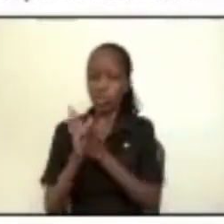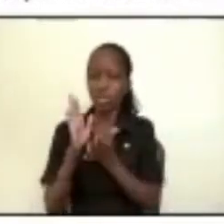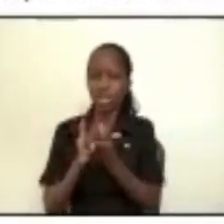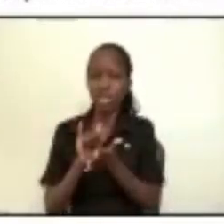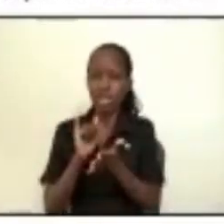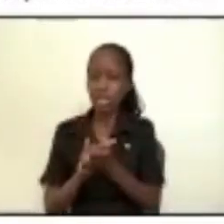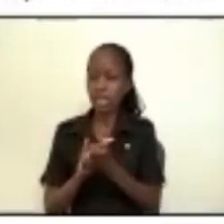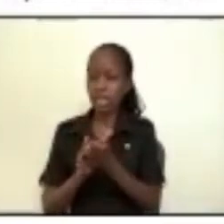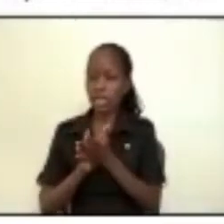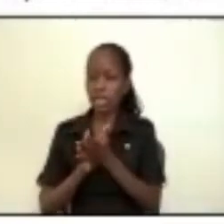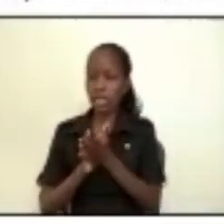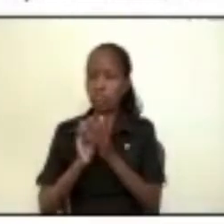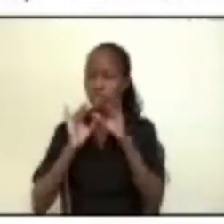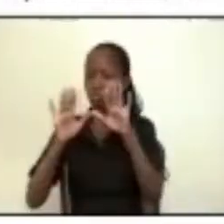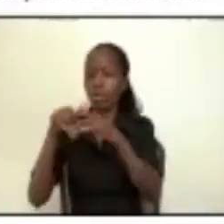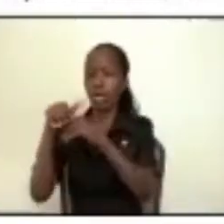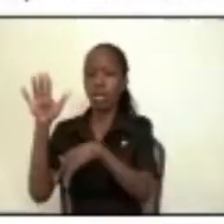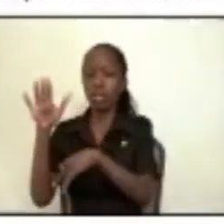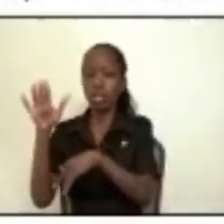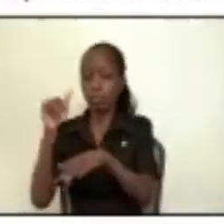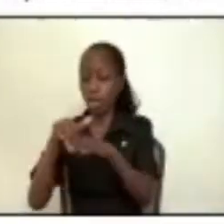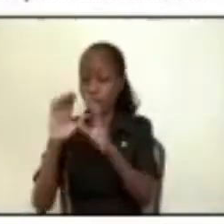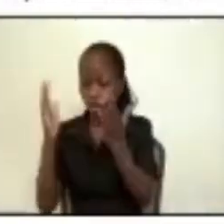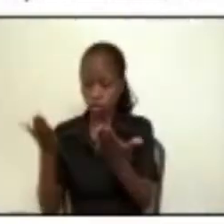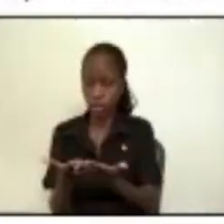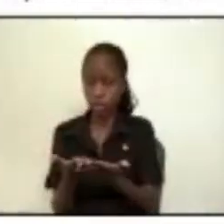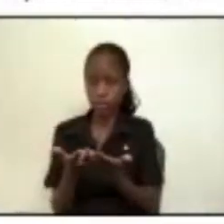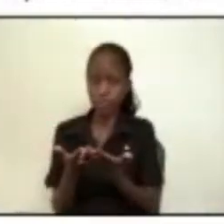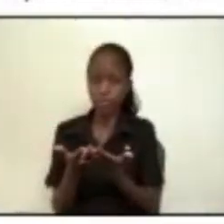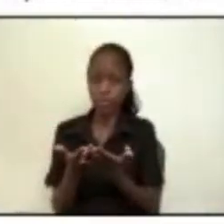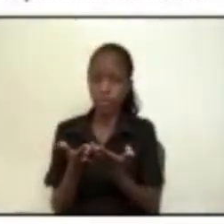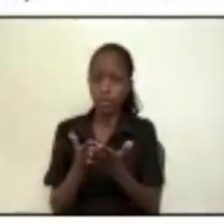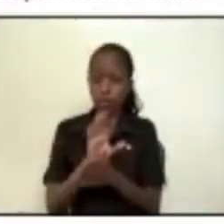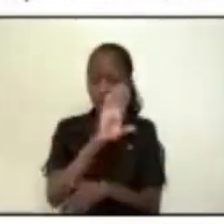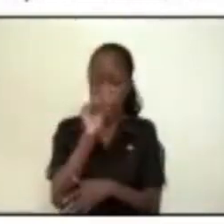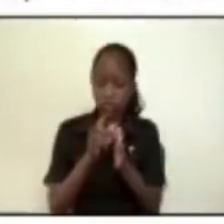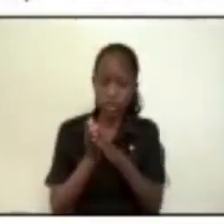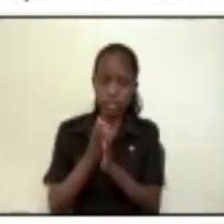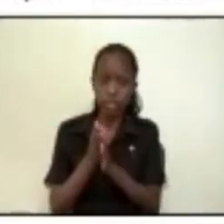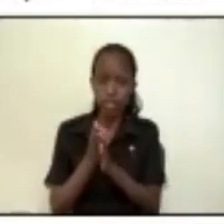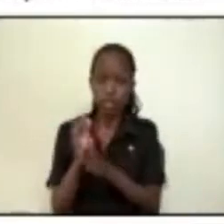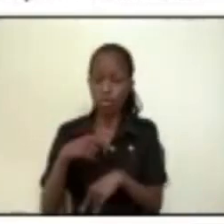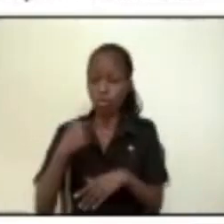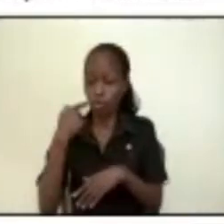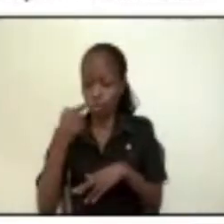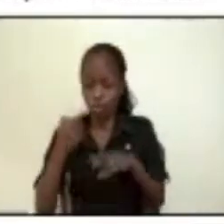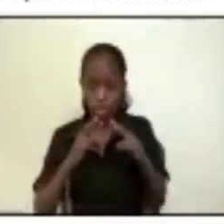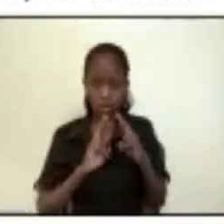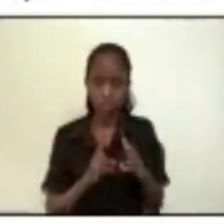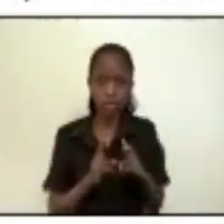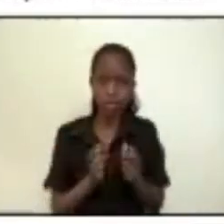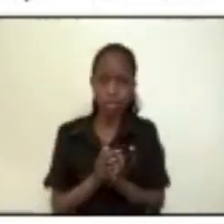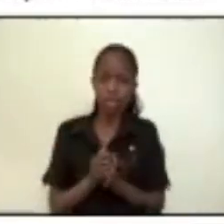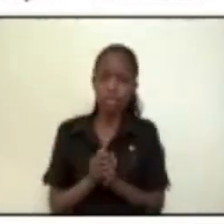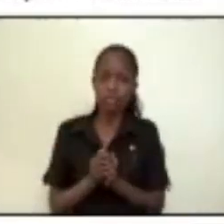out there are actually on a global scale, on African stories, are done by